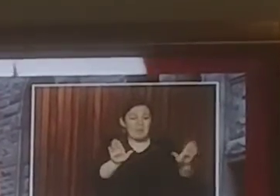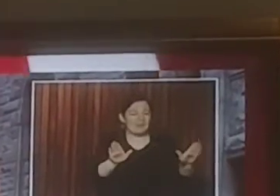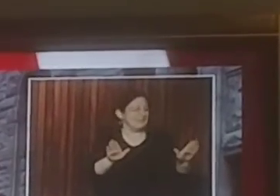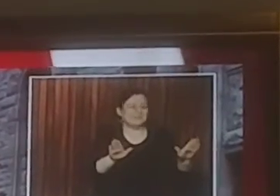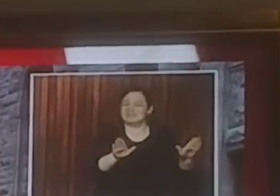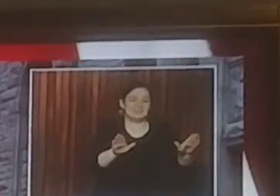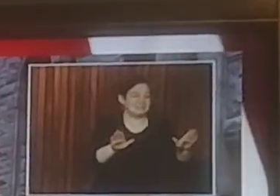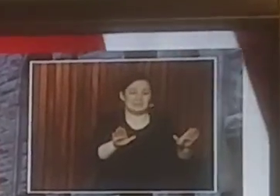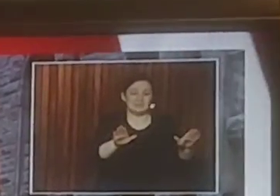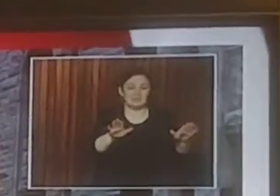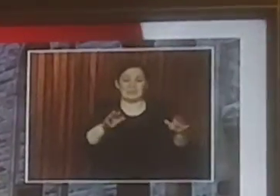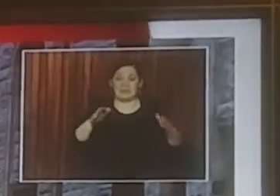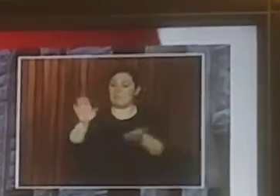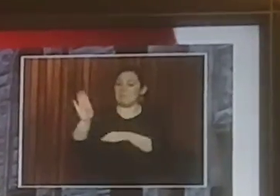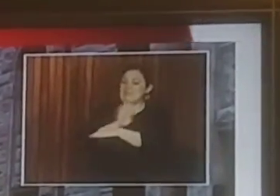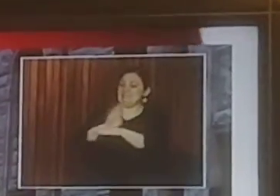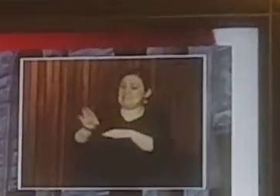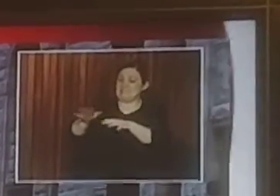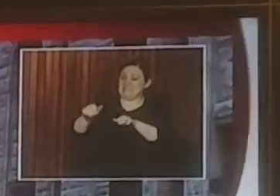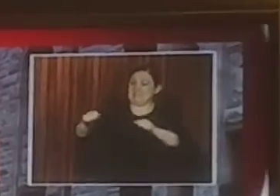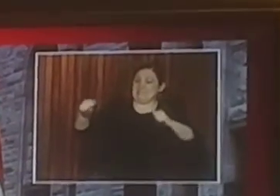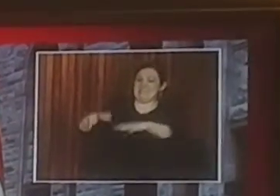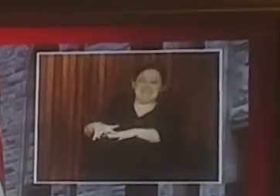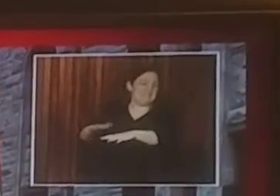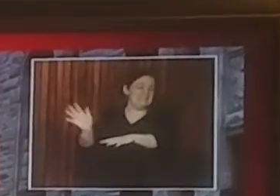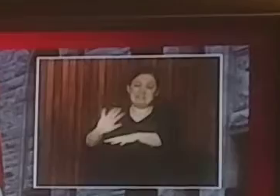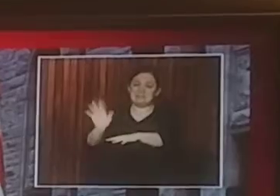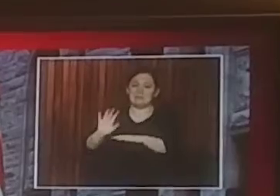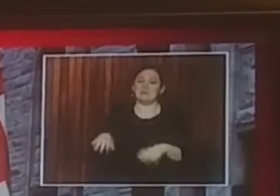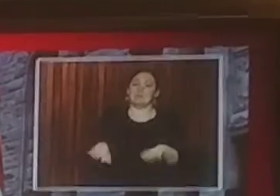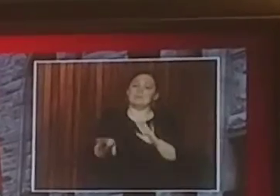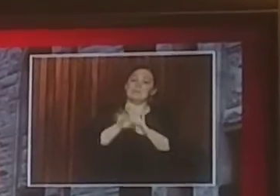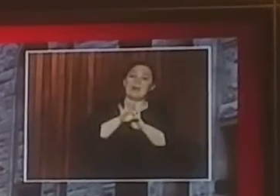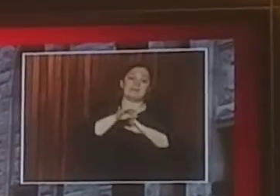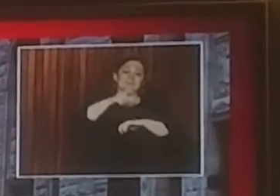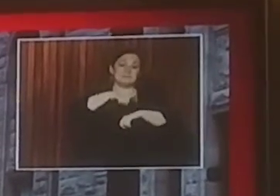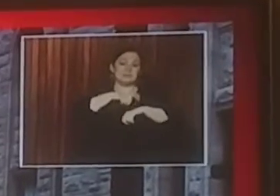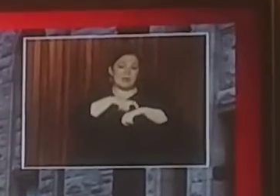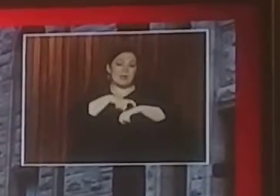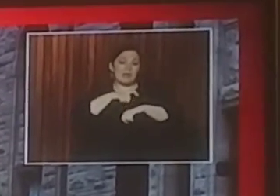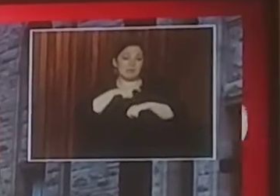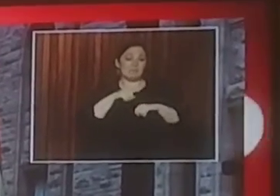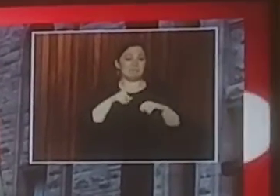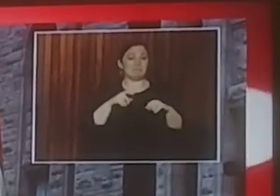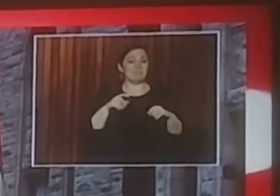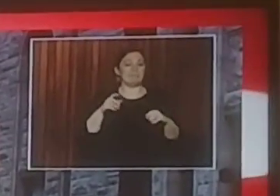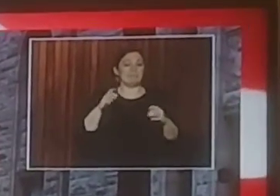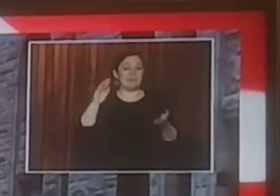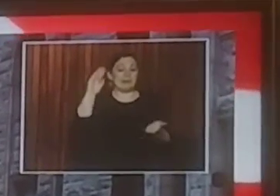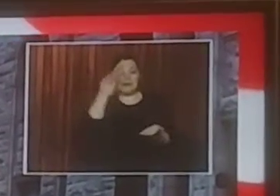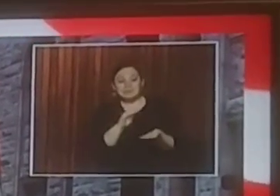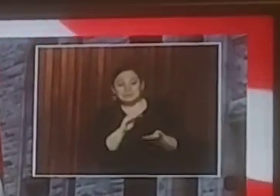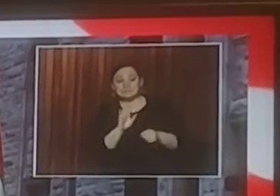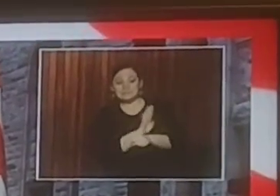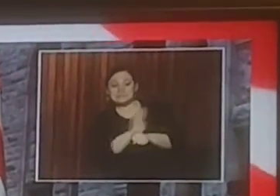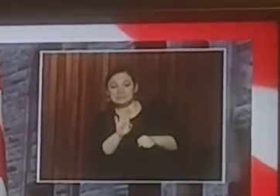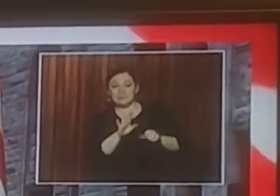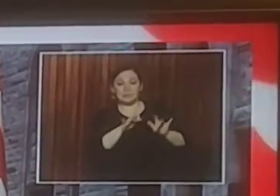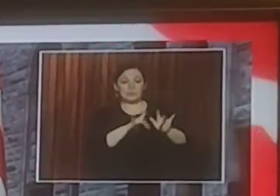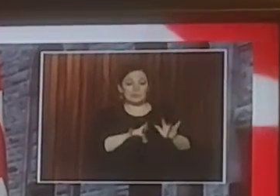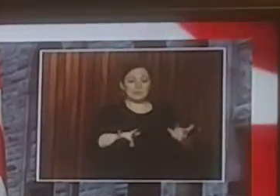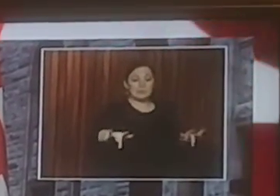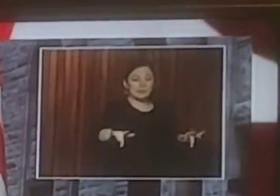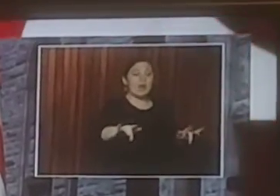when you know you can do it and maintain your physical separation. And I've seen some people, on the weekend especially, had